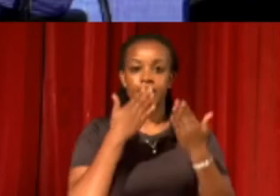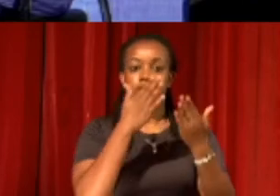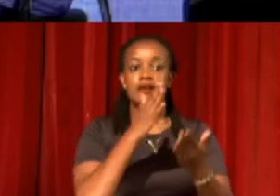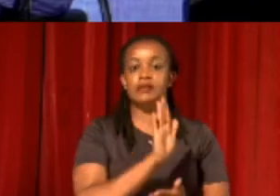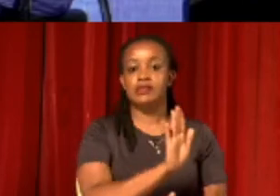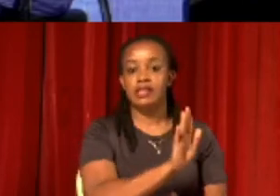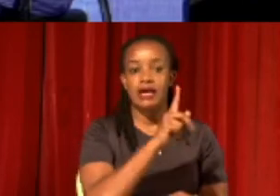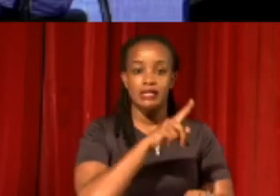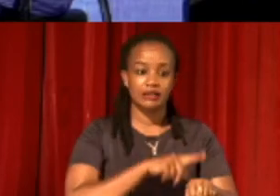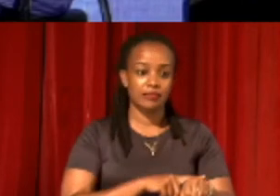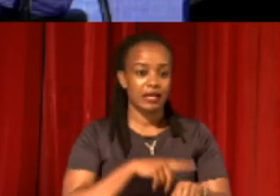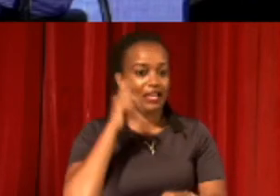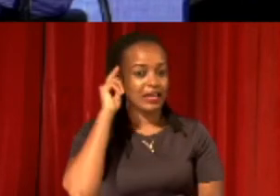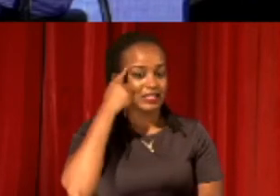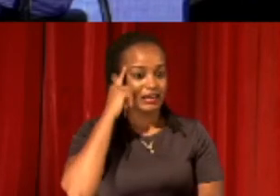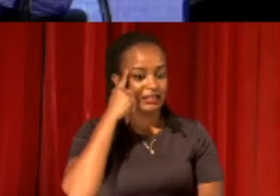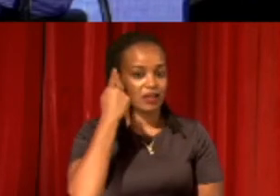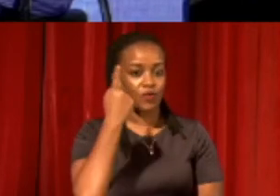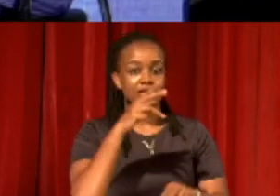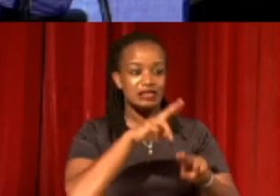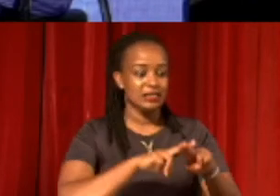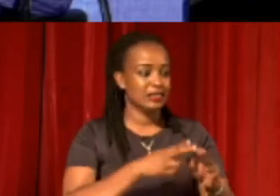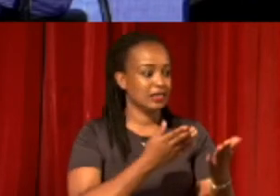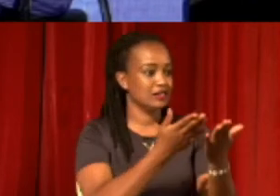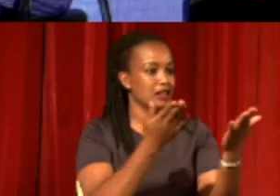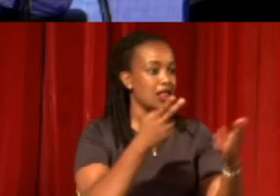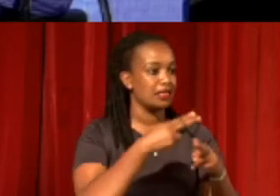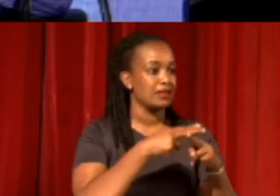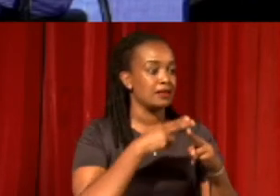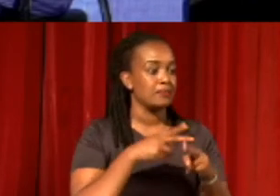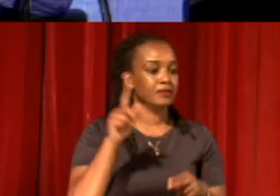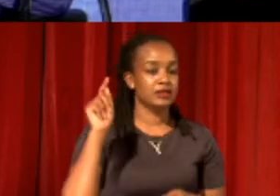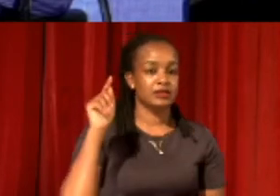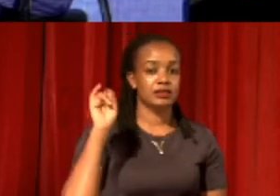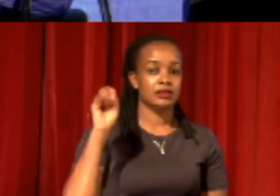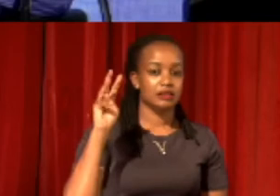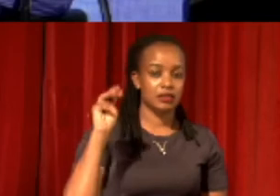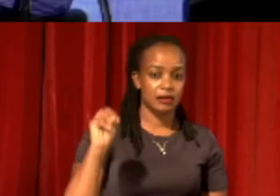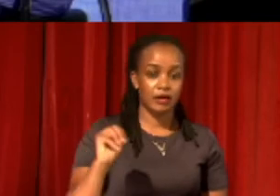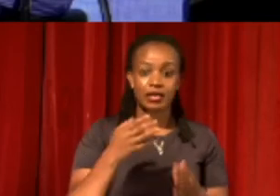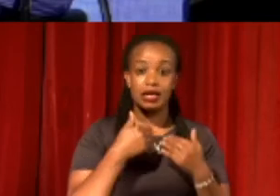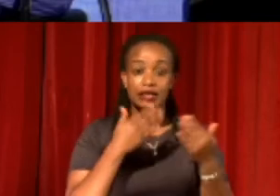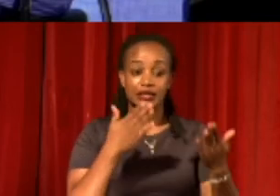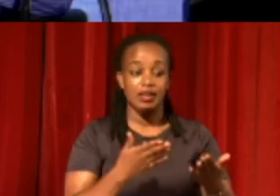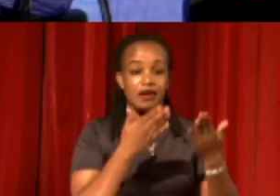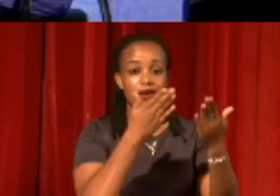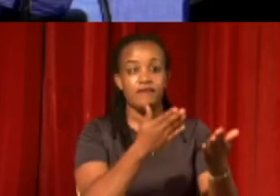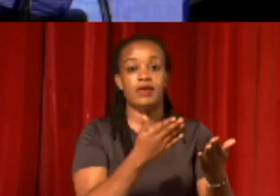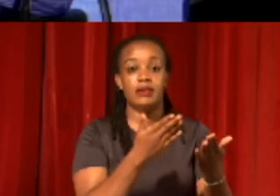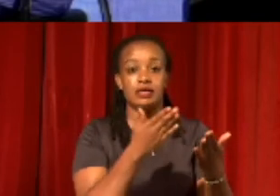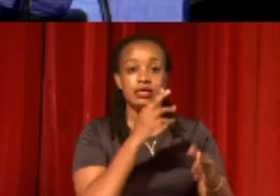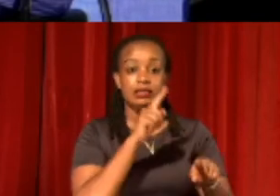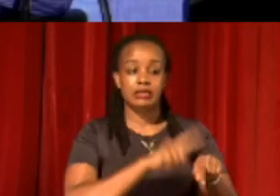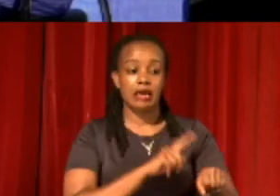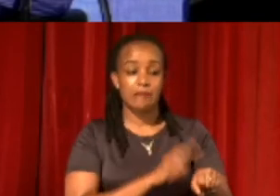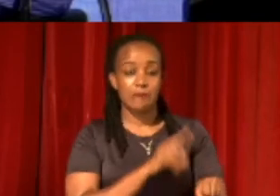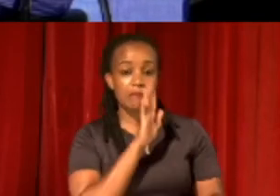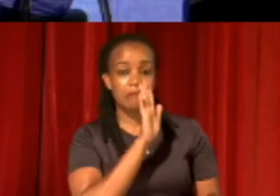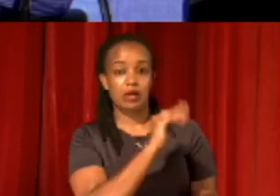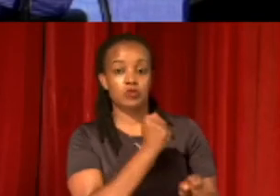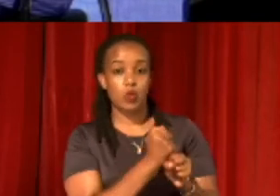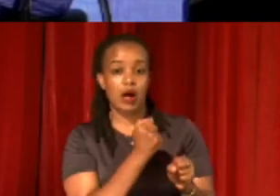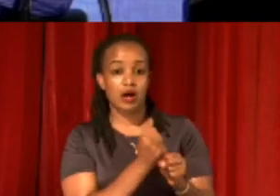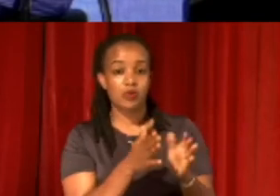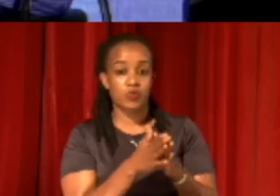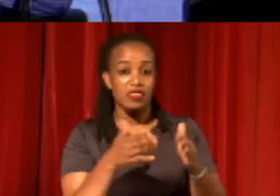them seated here by the name of Tim Rimbui. He's given his time to work with quite a number of youth through the PPMC program. All right.